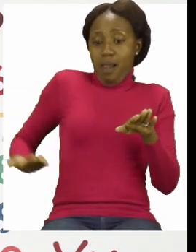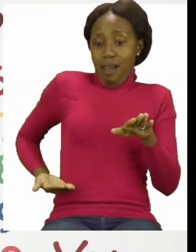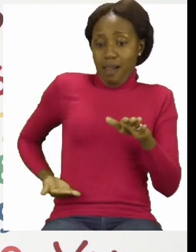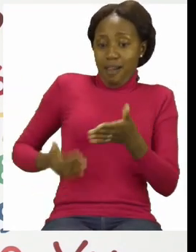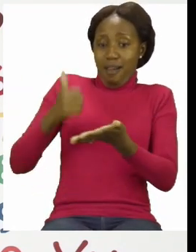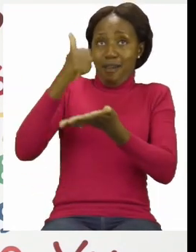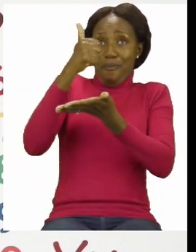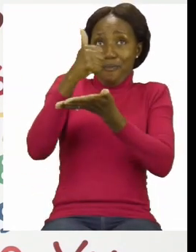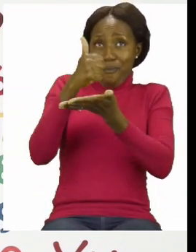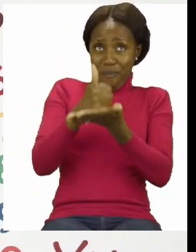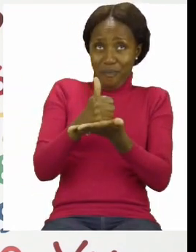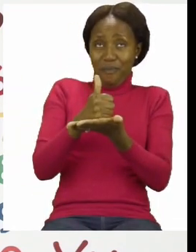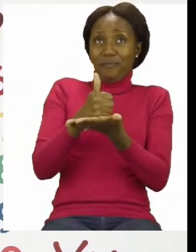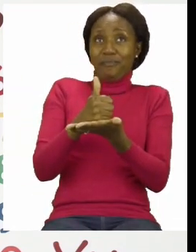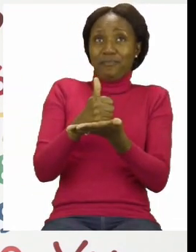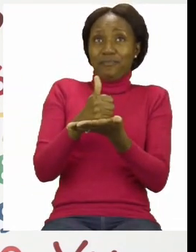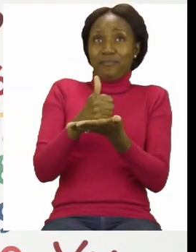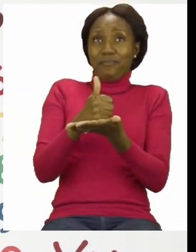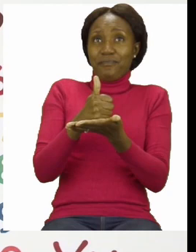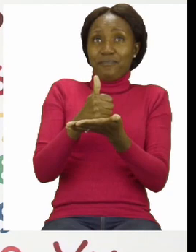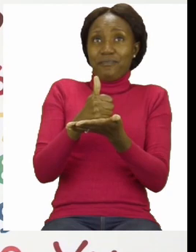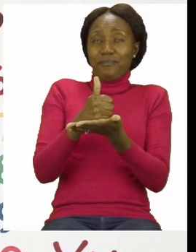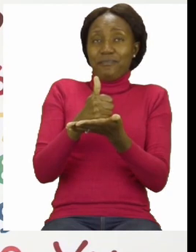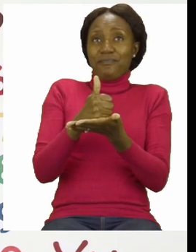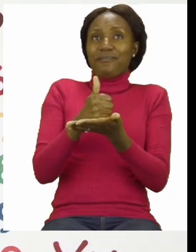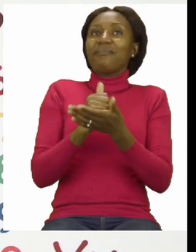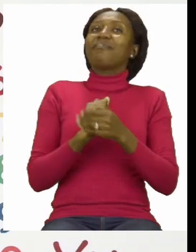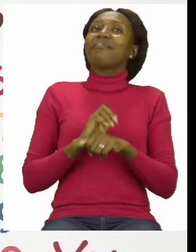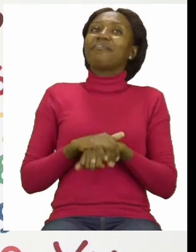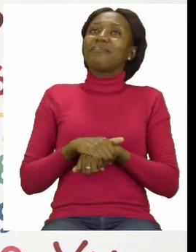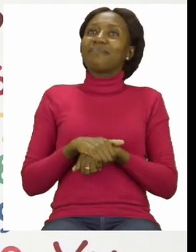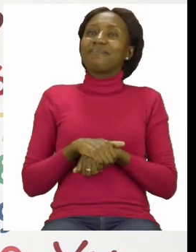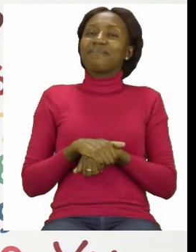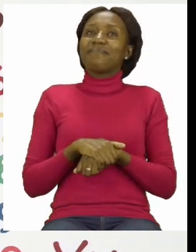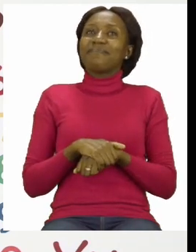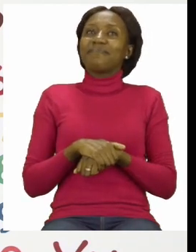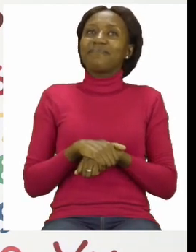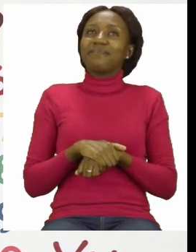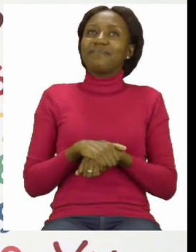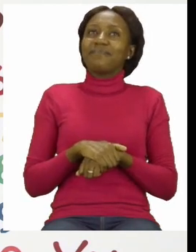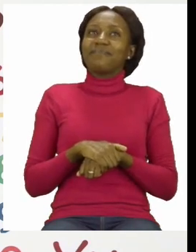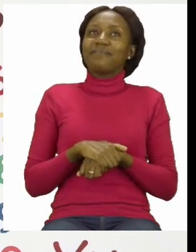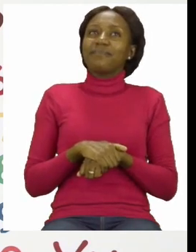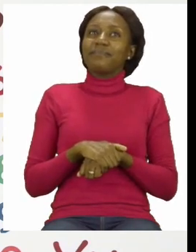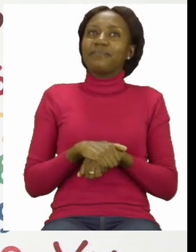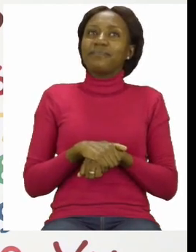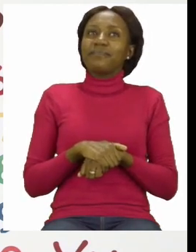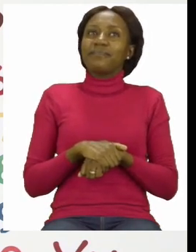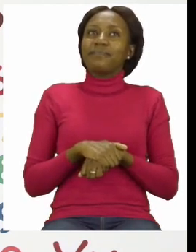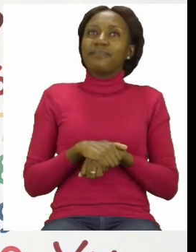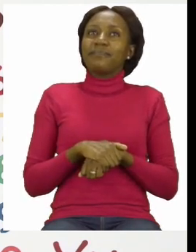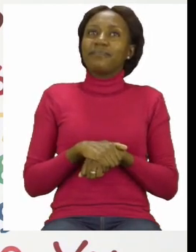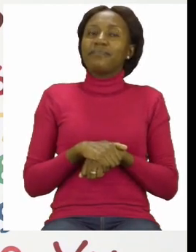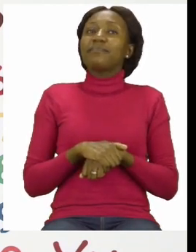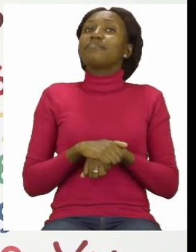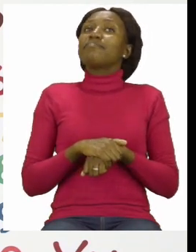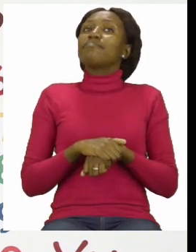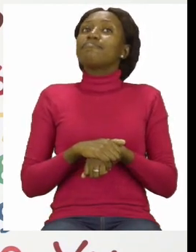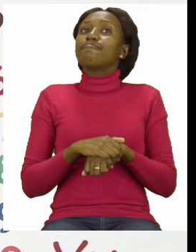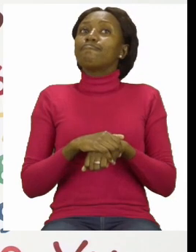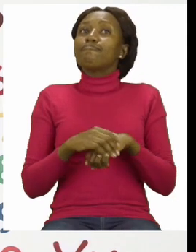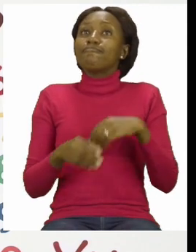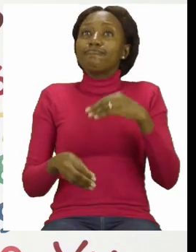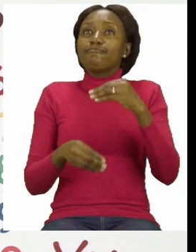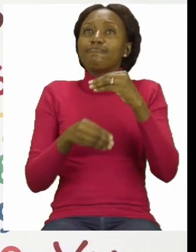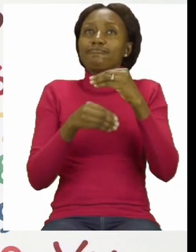is sitting on a bench. The reason why it's continuous is because we can see